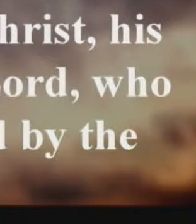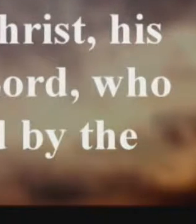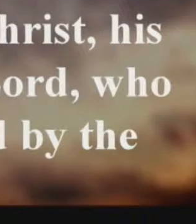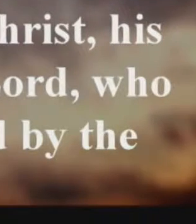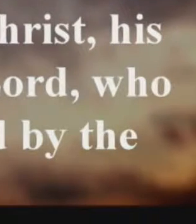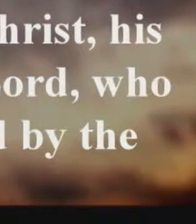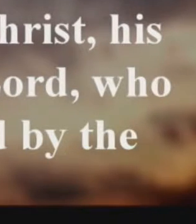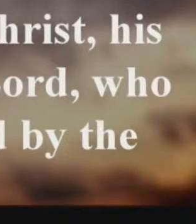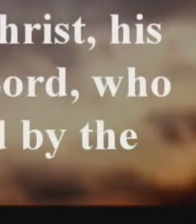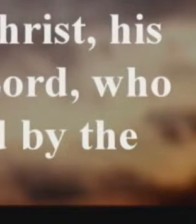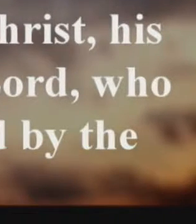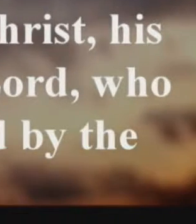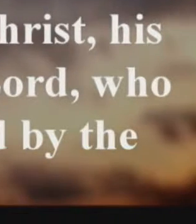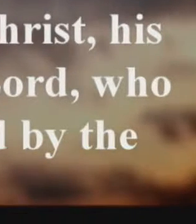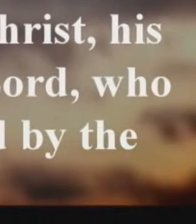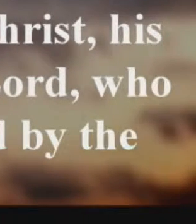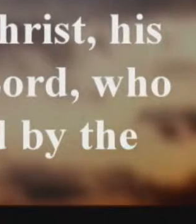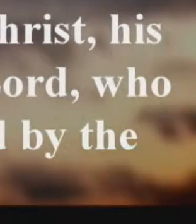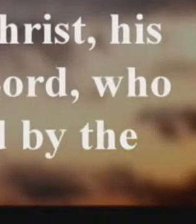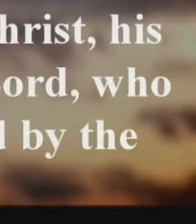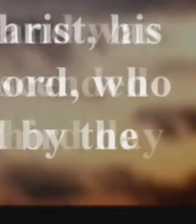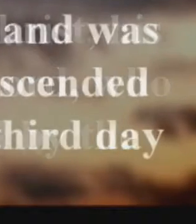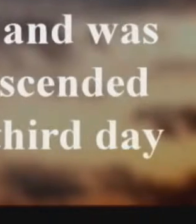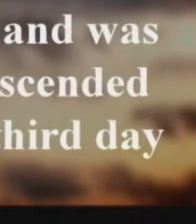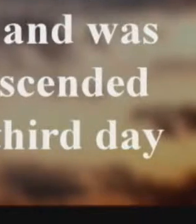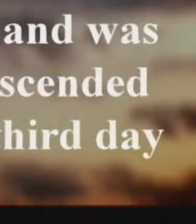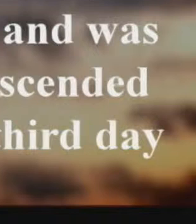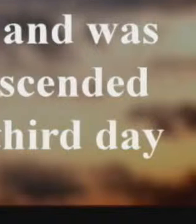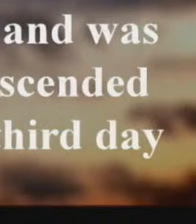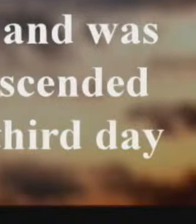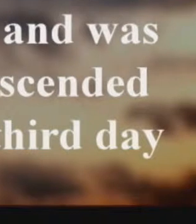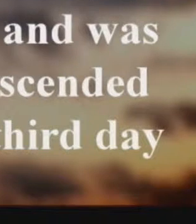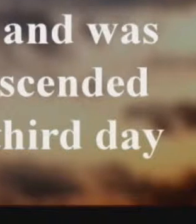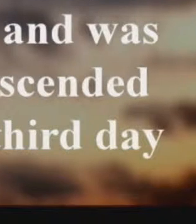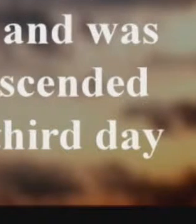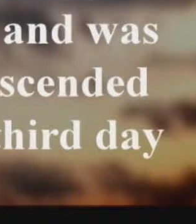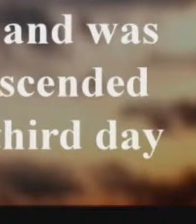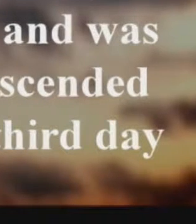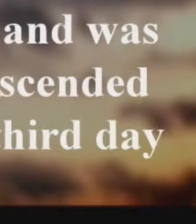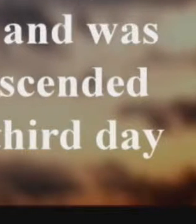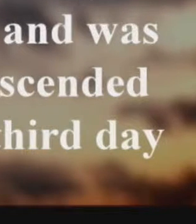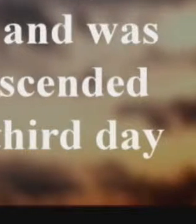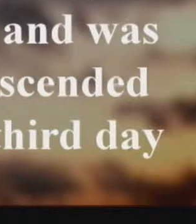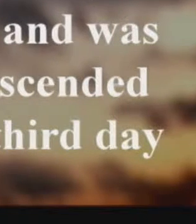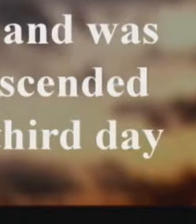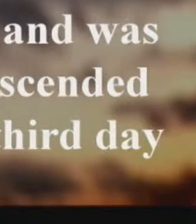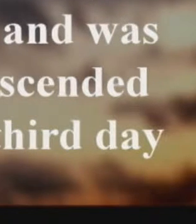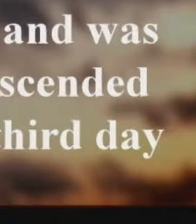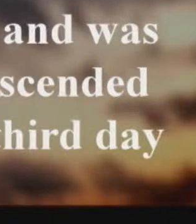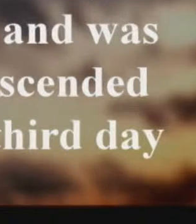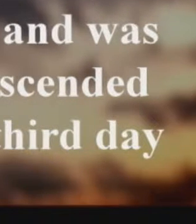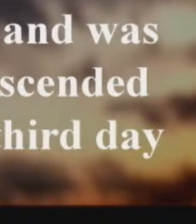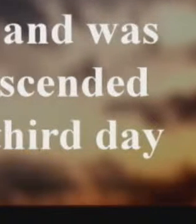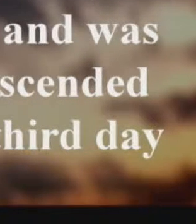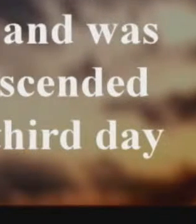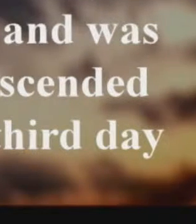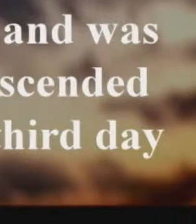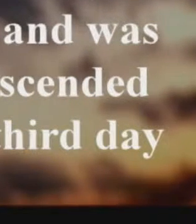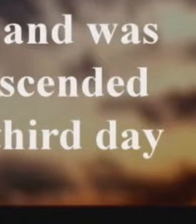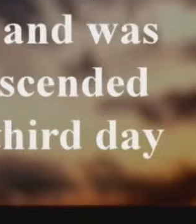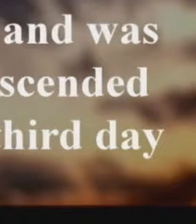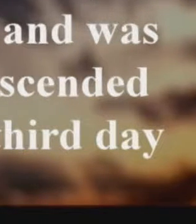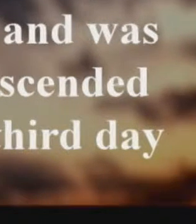his only Son, our Lord, who was conceived by the Holy Spirit, born of the Virgin Mary, suffered under Pontius